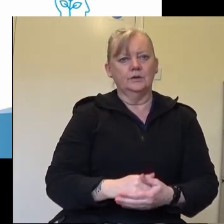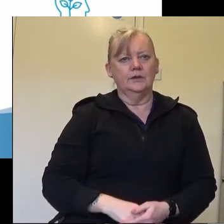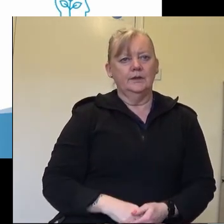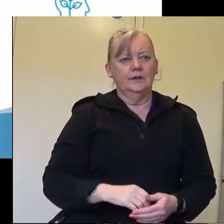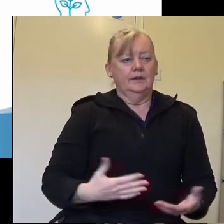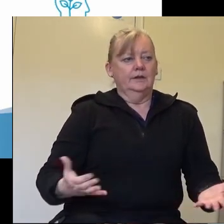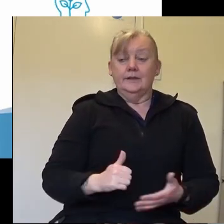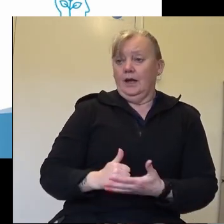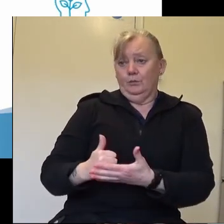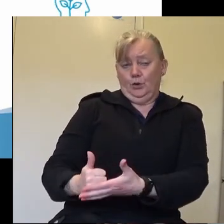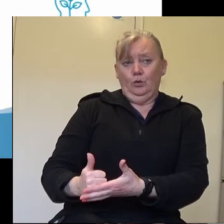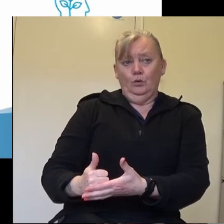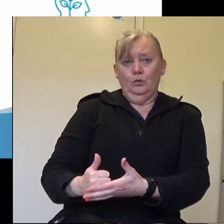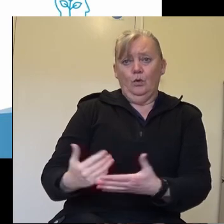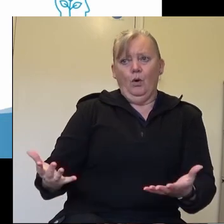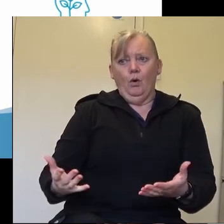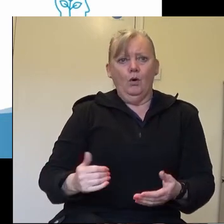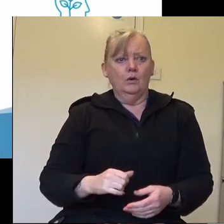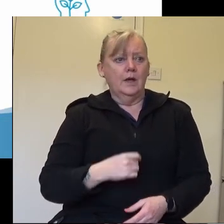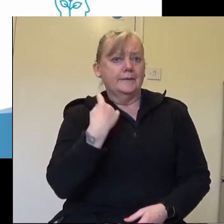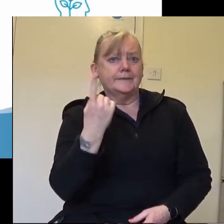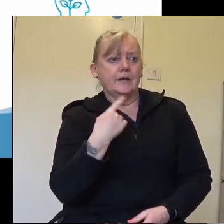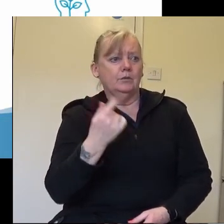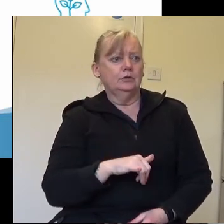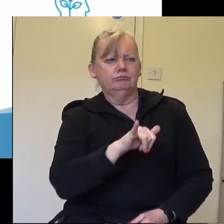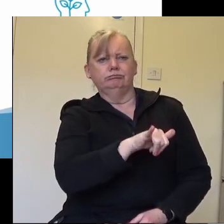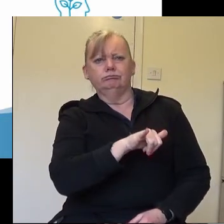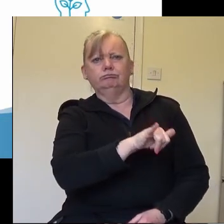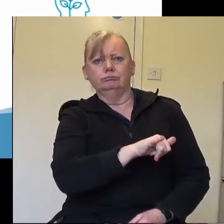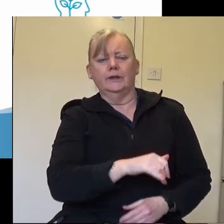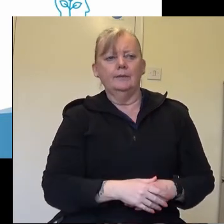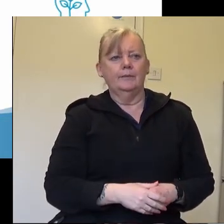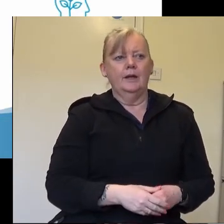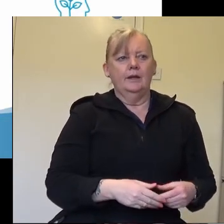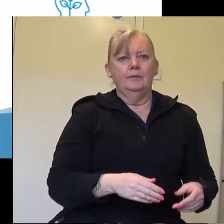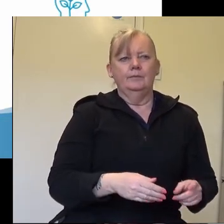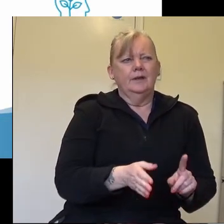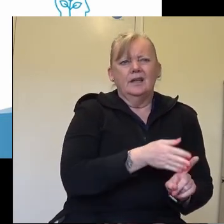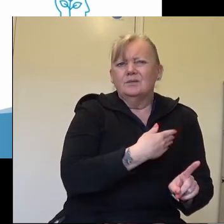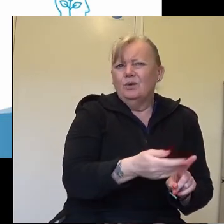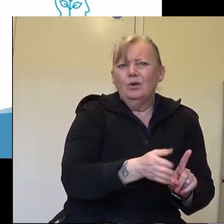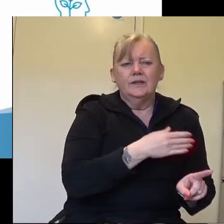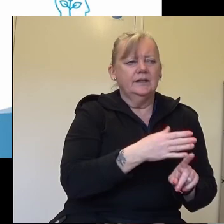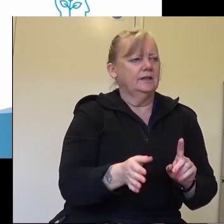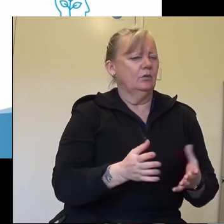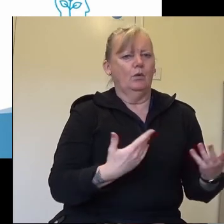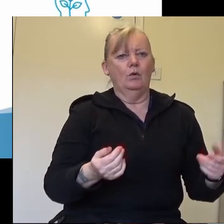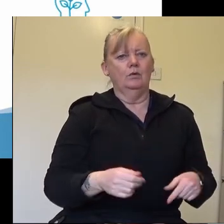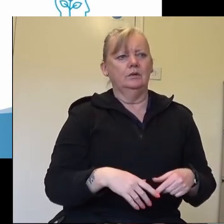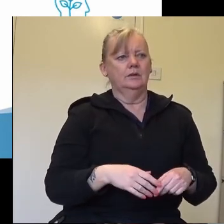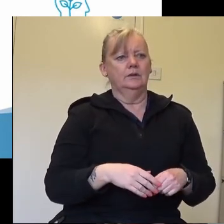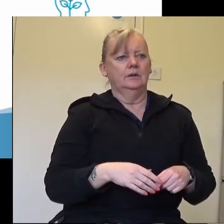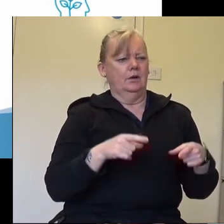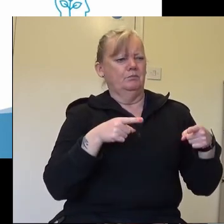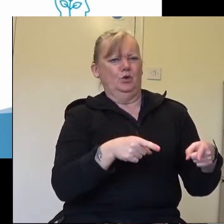to help you or someone you may suspect they are and you're worried about